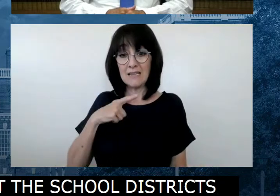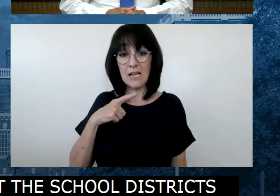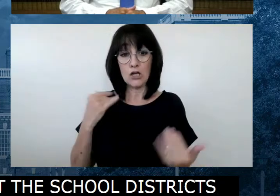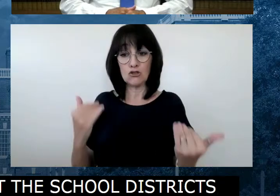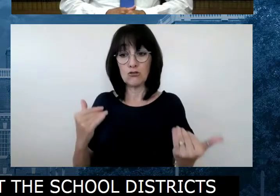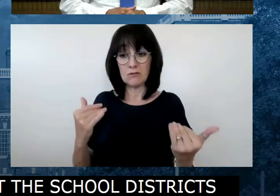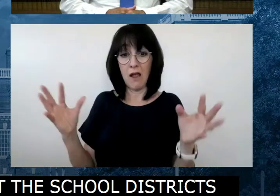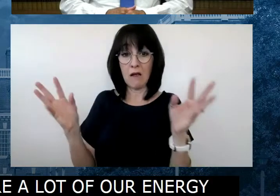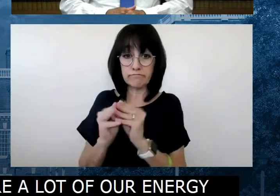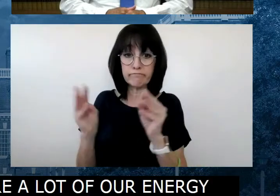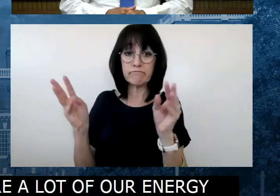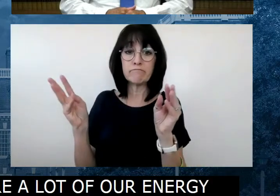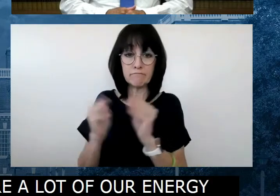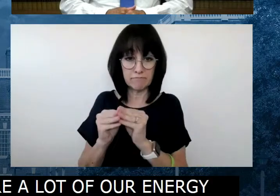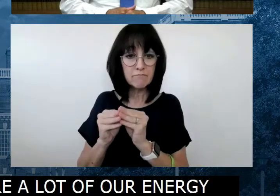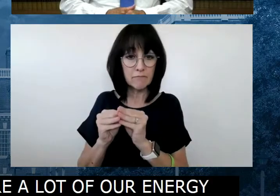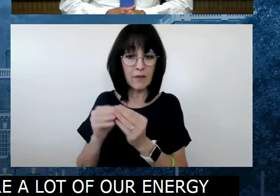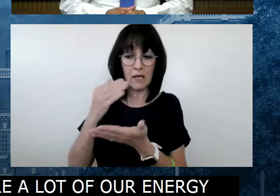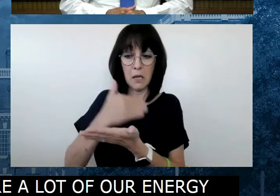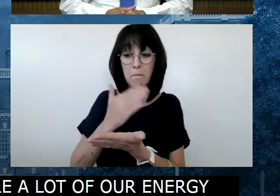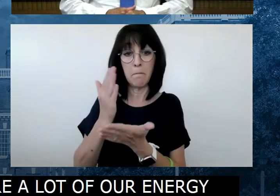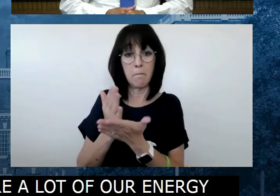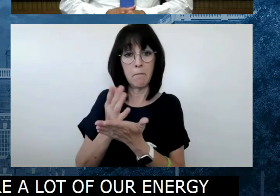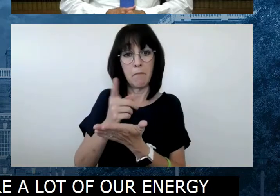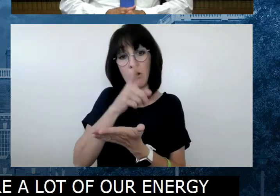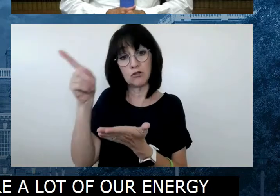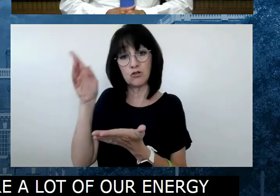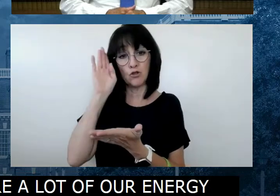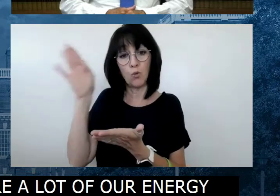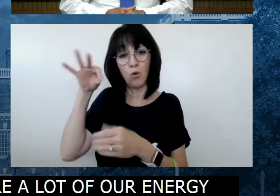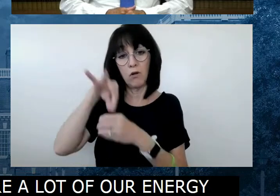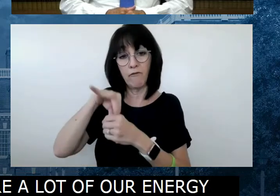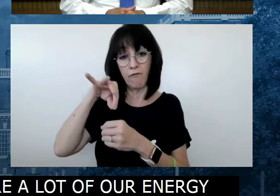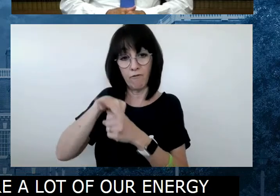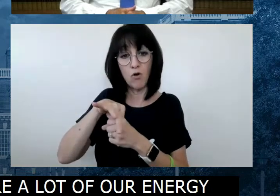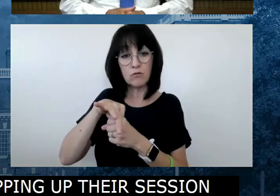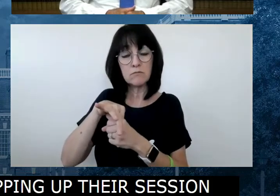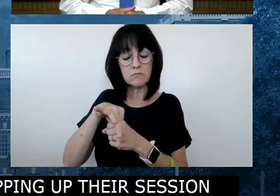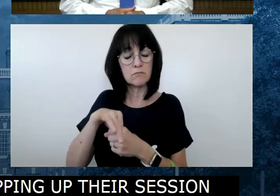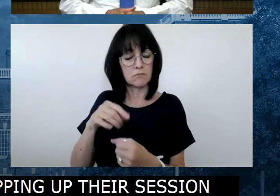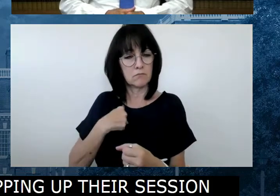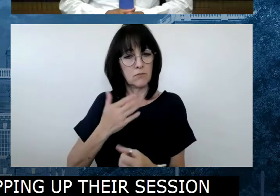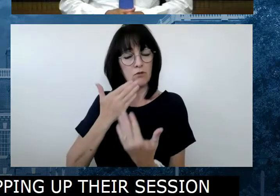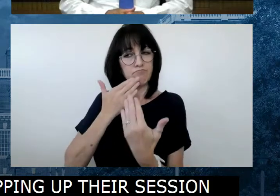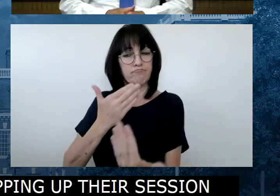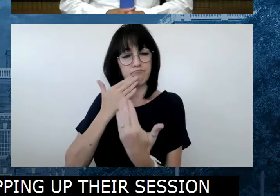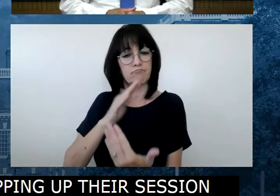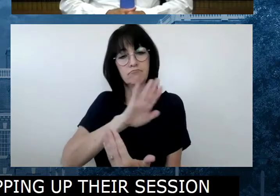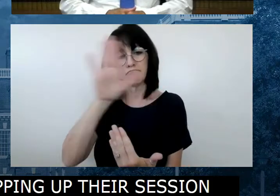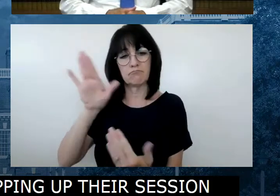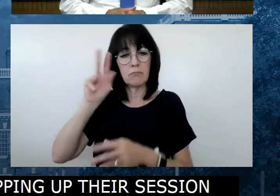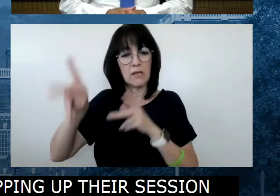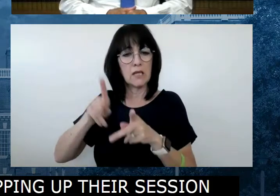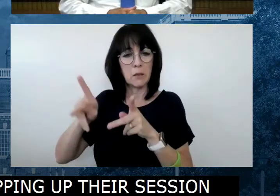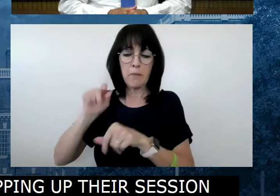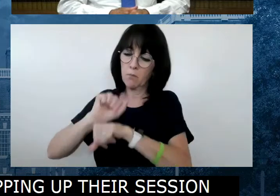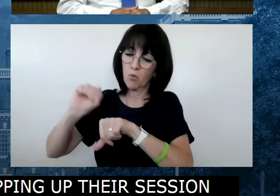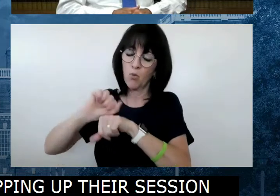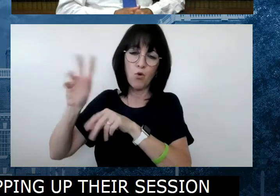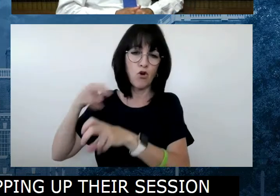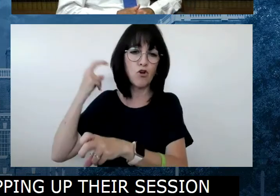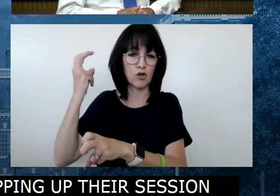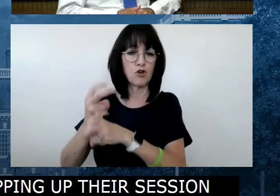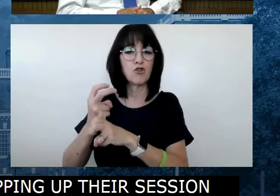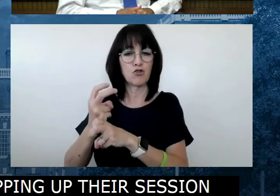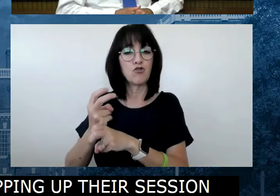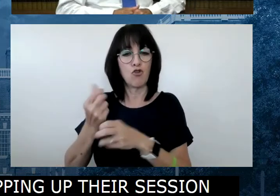the capital budget's up for a vote today. Very appreciative of their good work. And so with that, I know we've got media that have